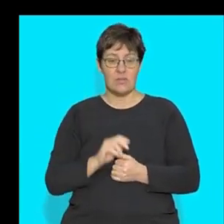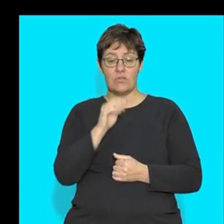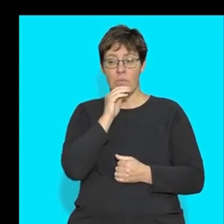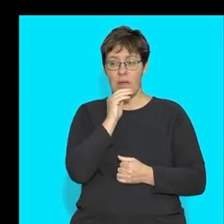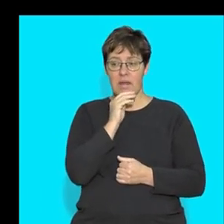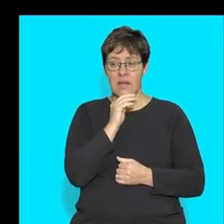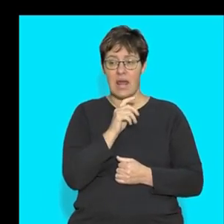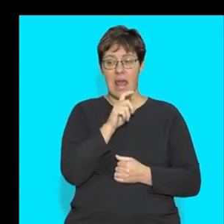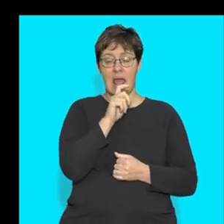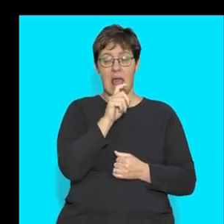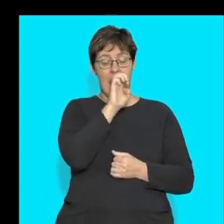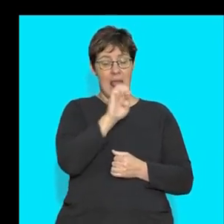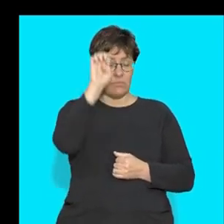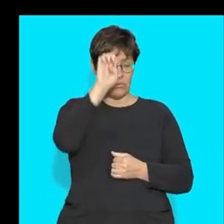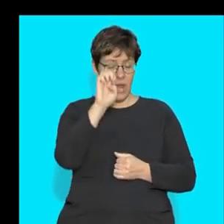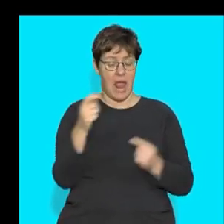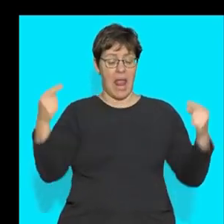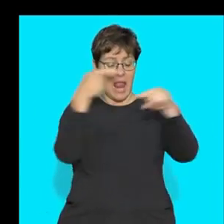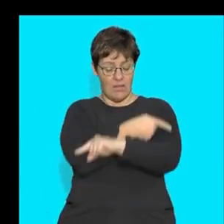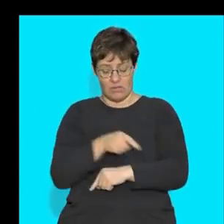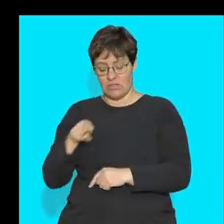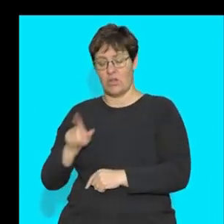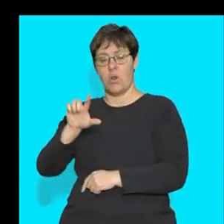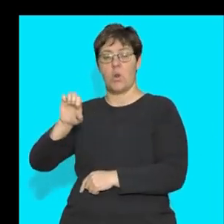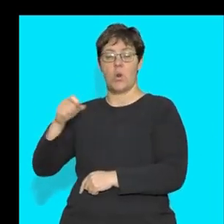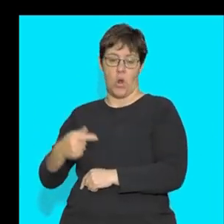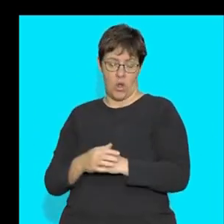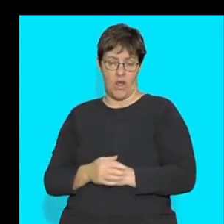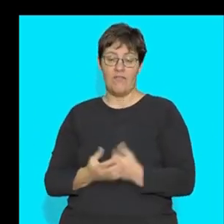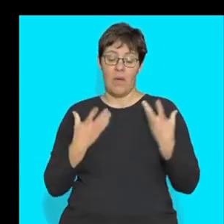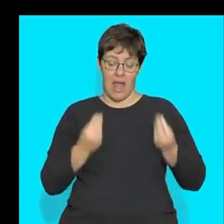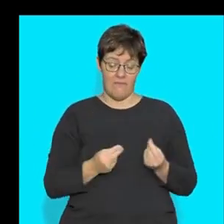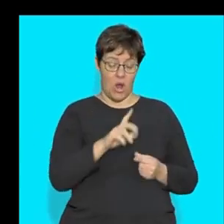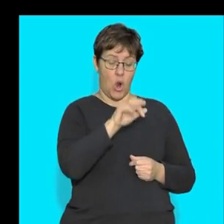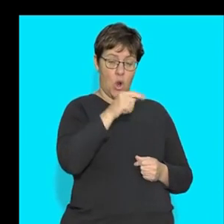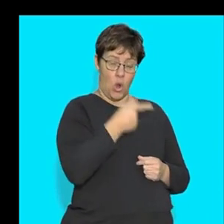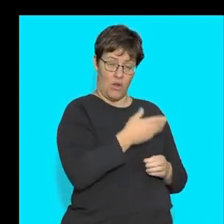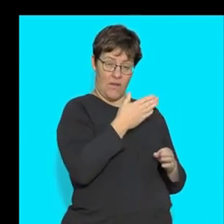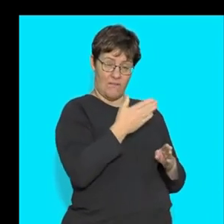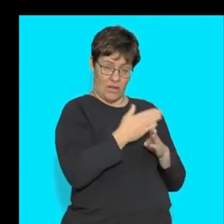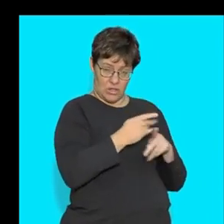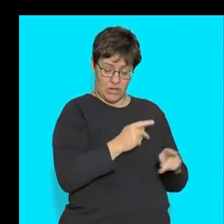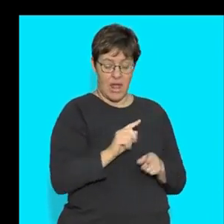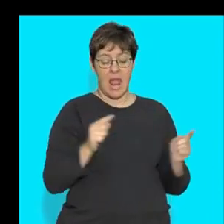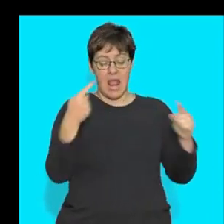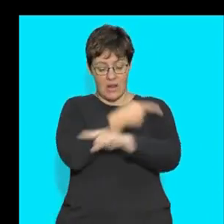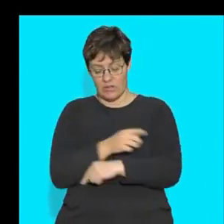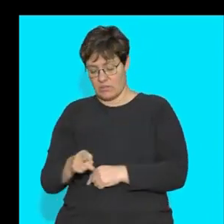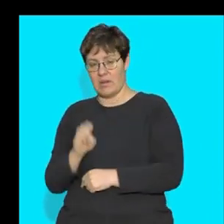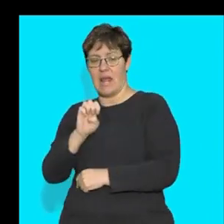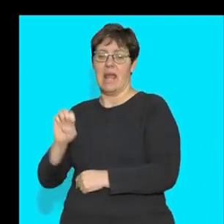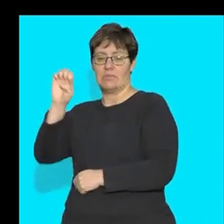inverse will be a log. And then when I have logarithmic functions, the inverse will then be